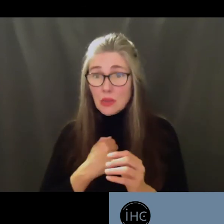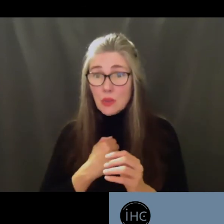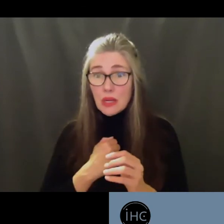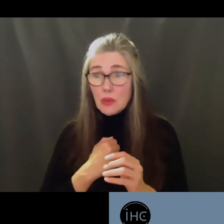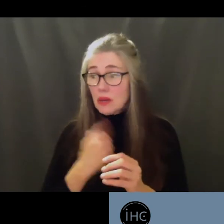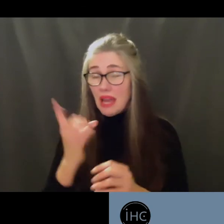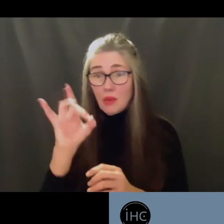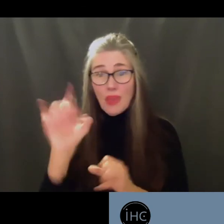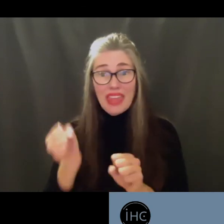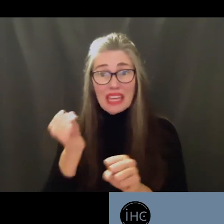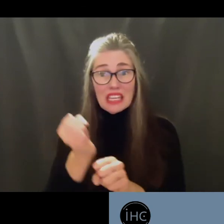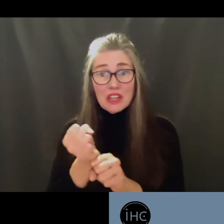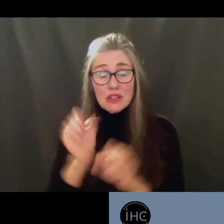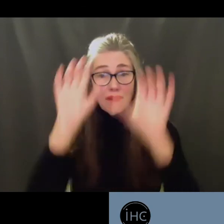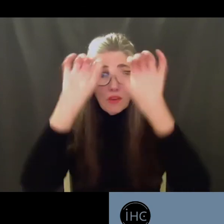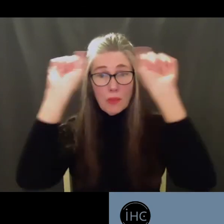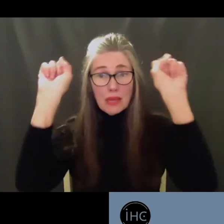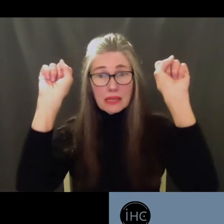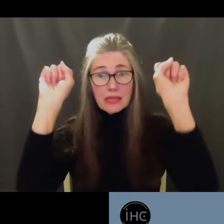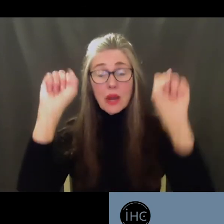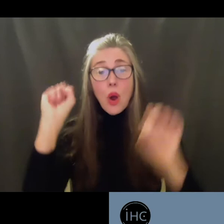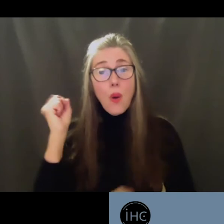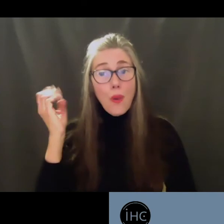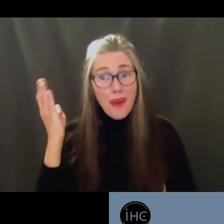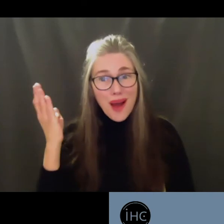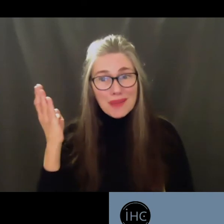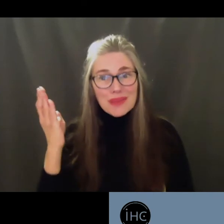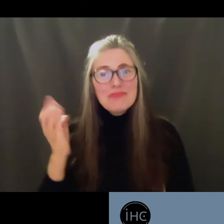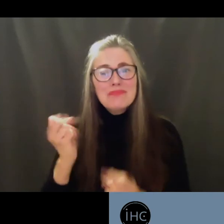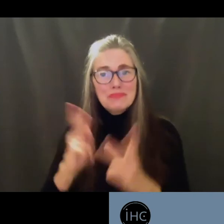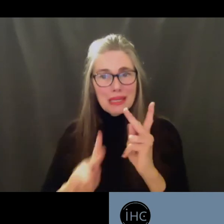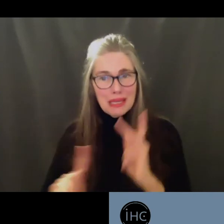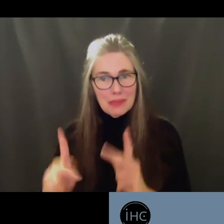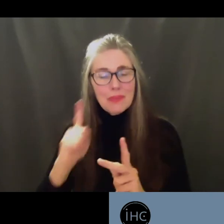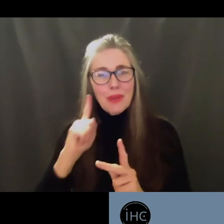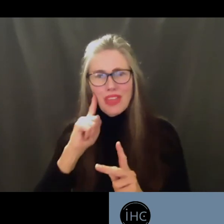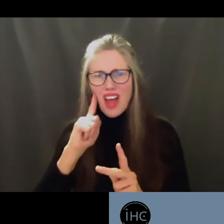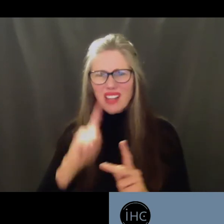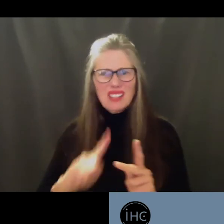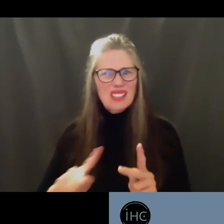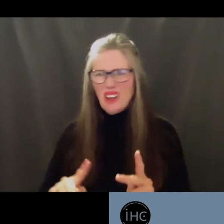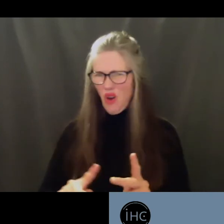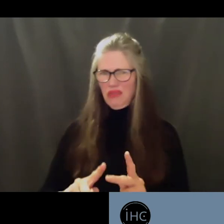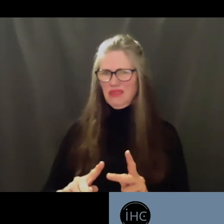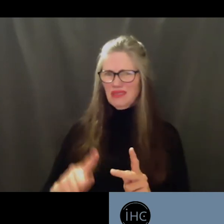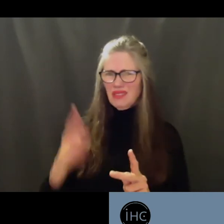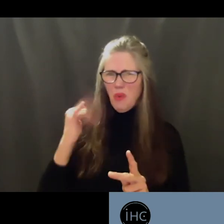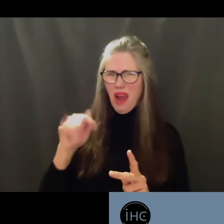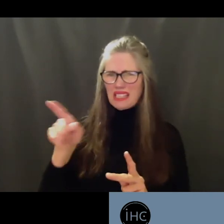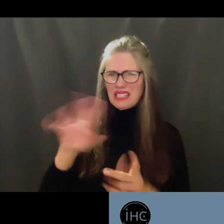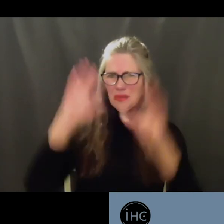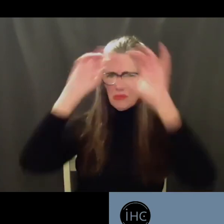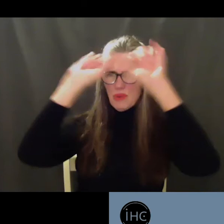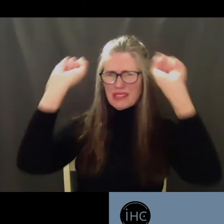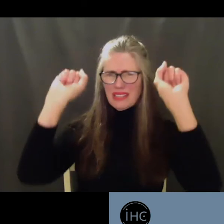8 years of a president, Obama, that many people thought was an affront, that he should never have been allowed to be in